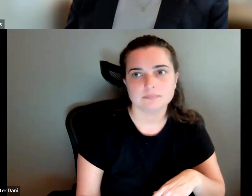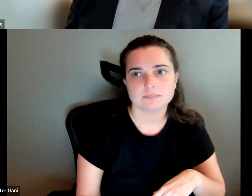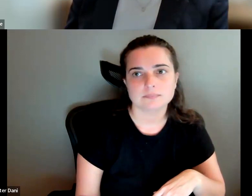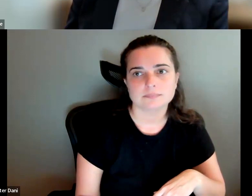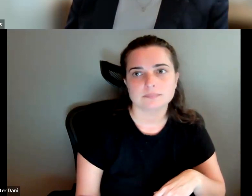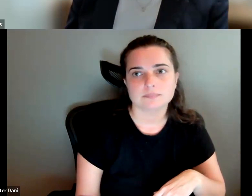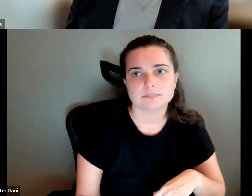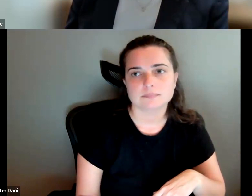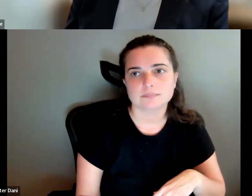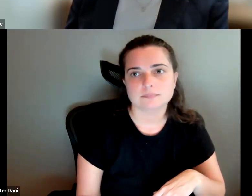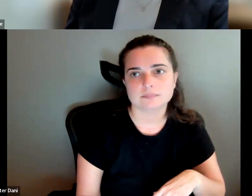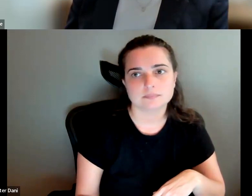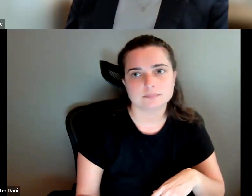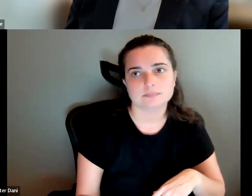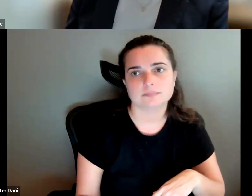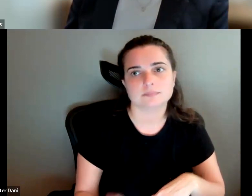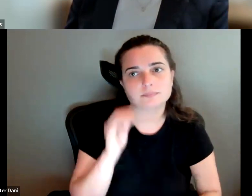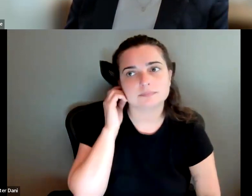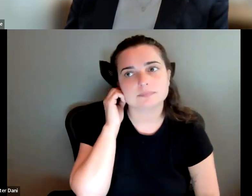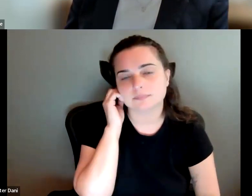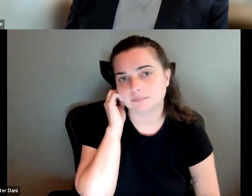that's really meaningful. But